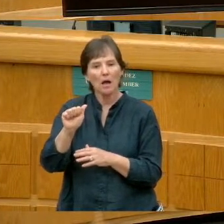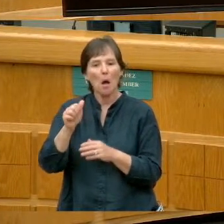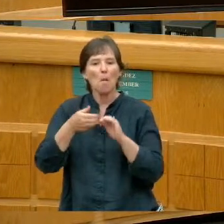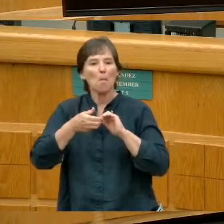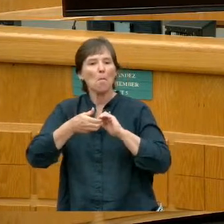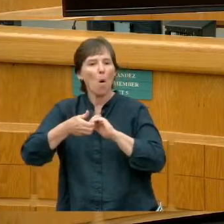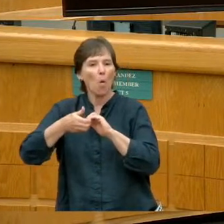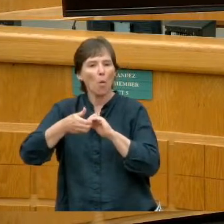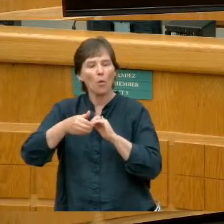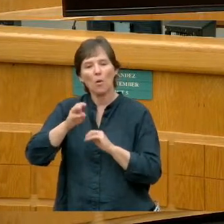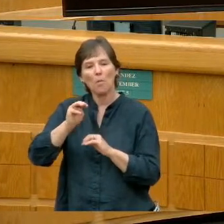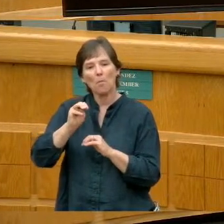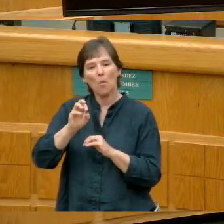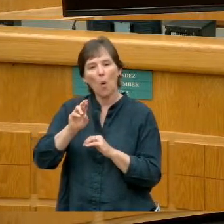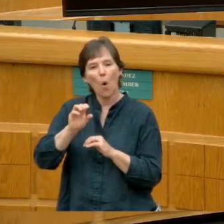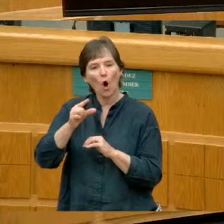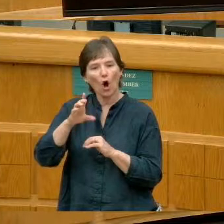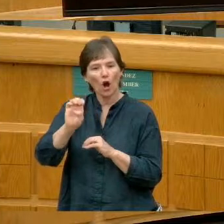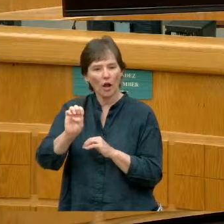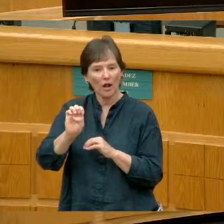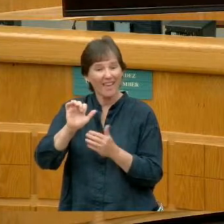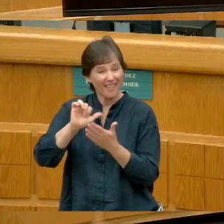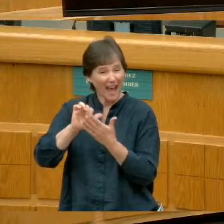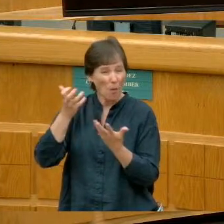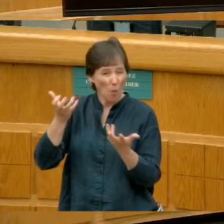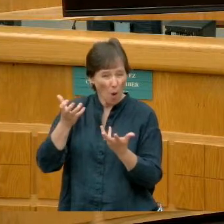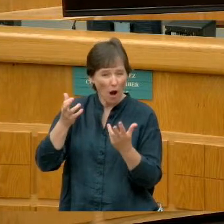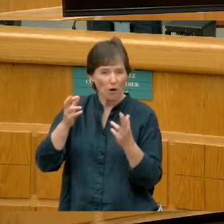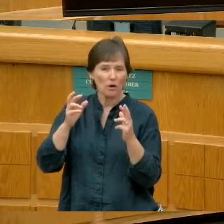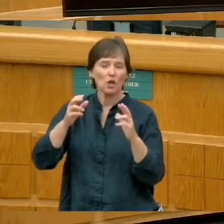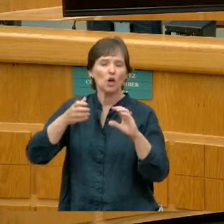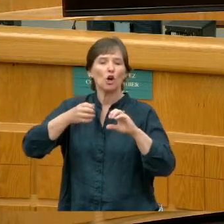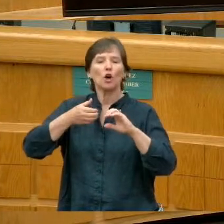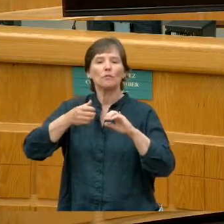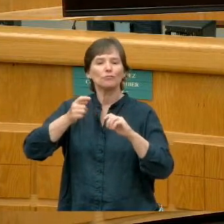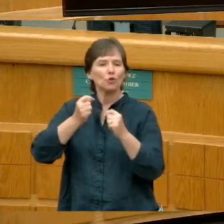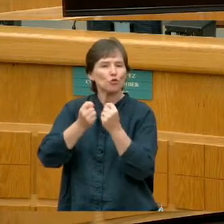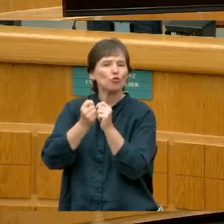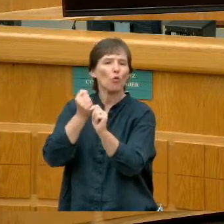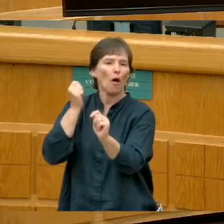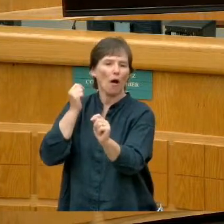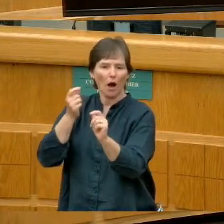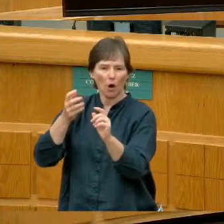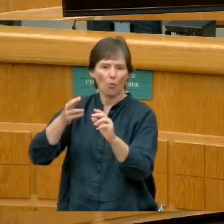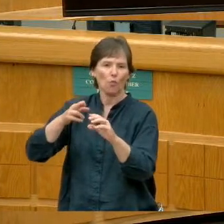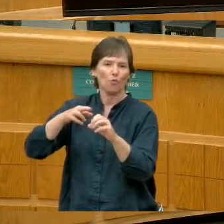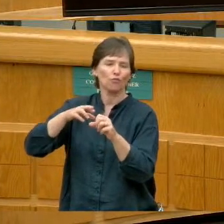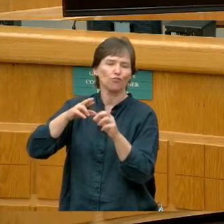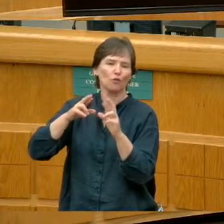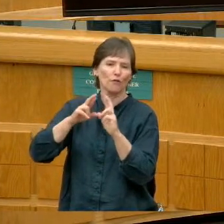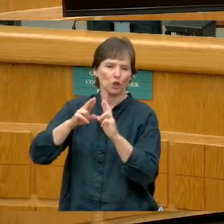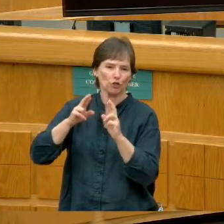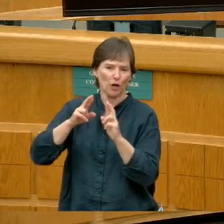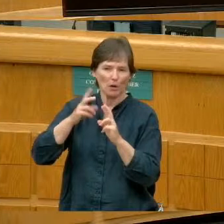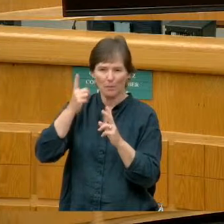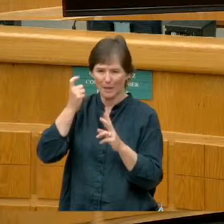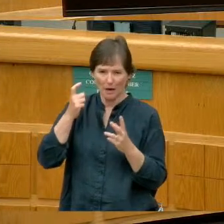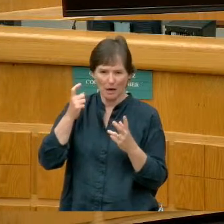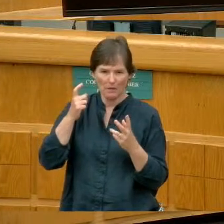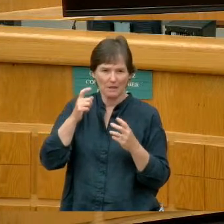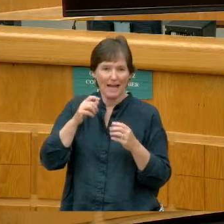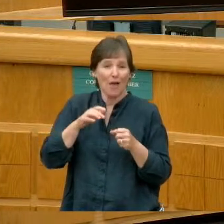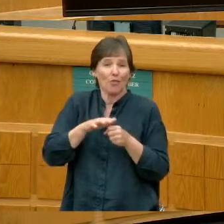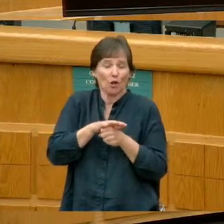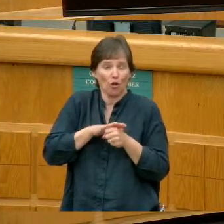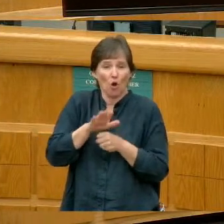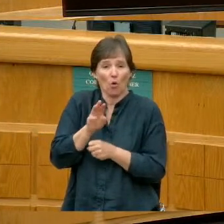house the deceased when we are at capacity in our own morgue. And our own Nueces County mobile morgue unit cannot handle it. This is